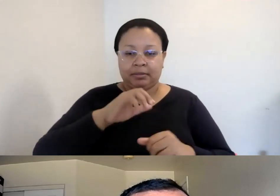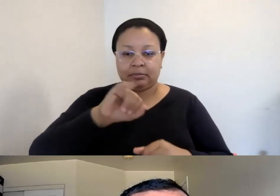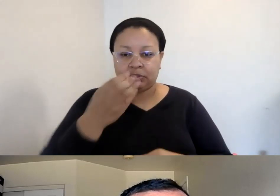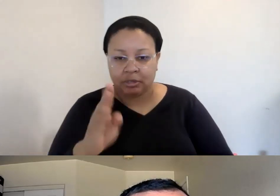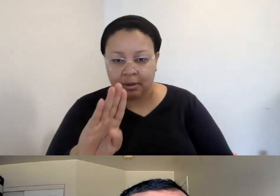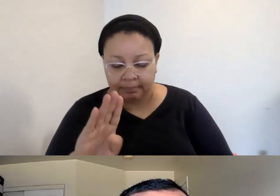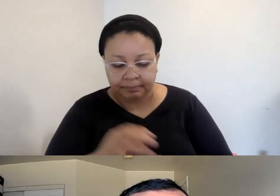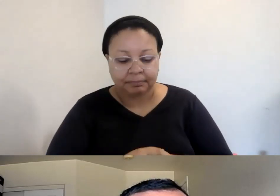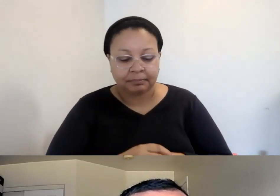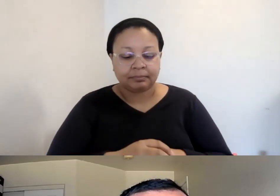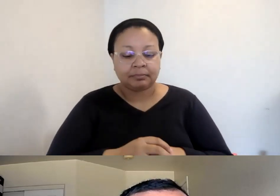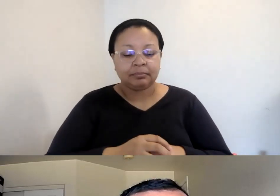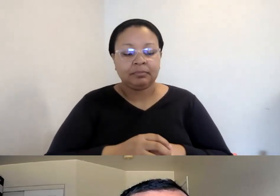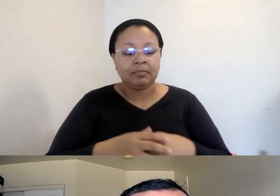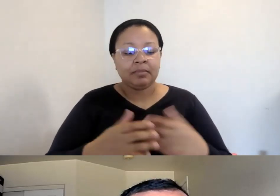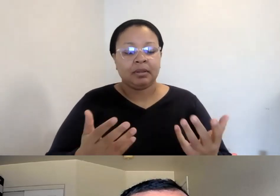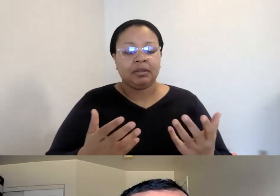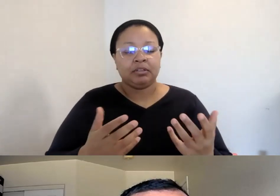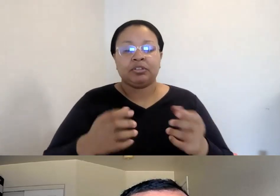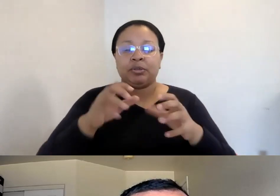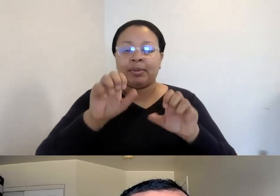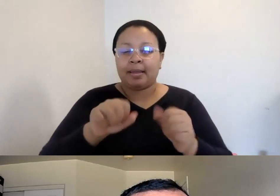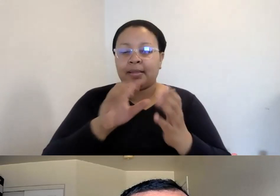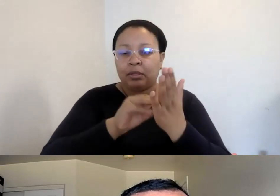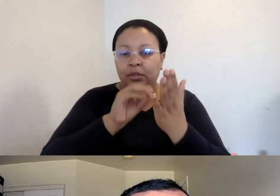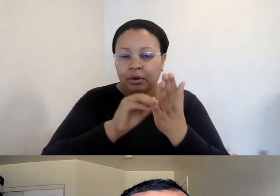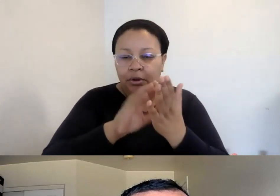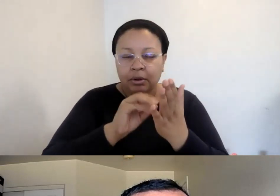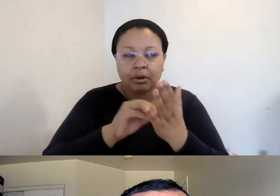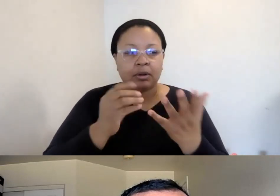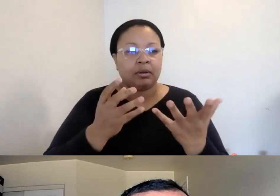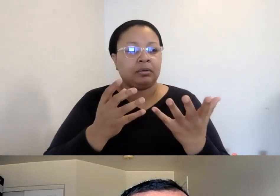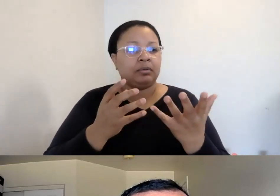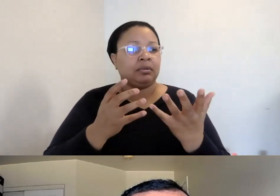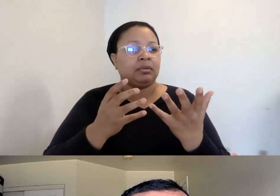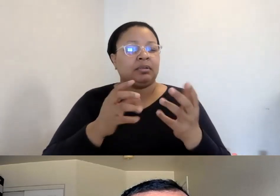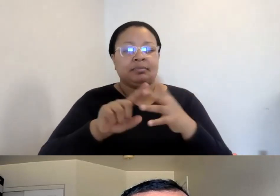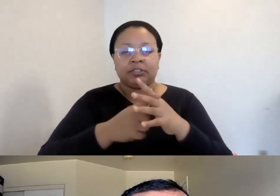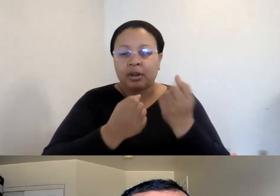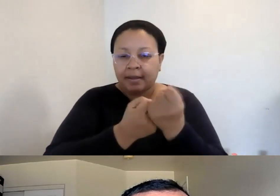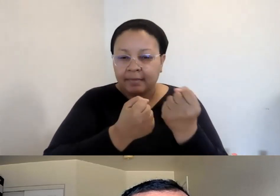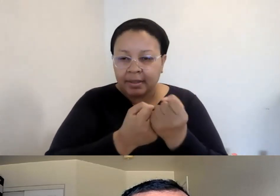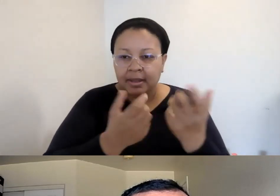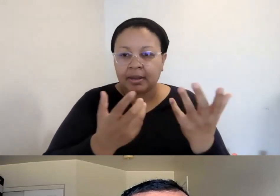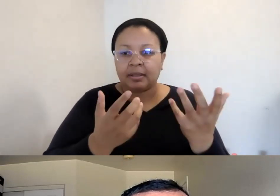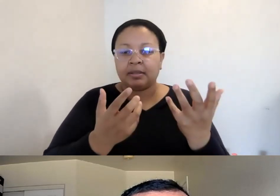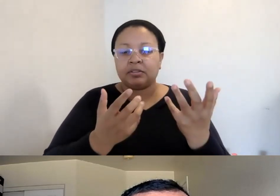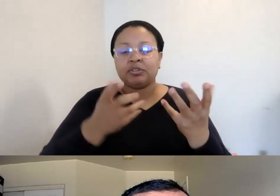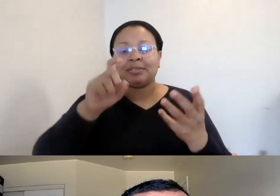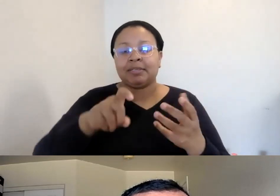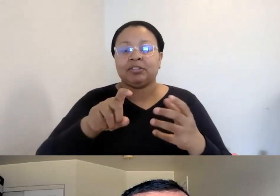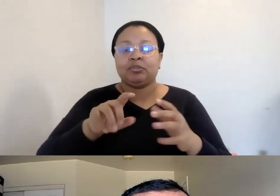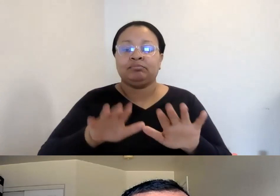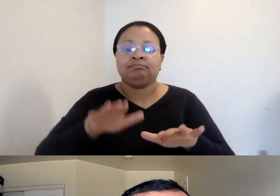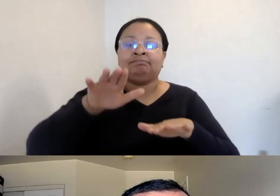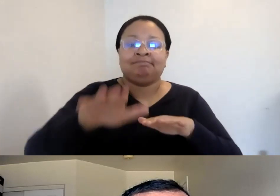learn about more issues within the disability. You can start advocating on behalf of those as well. So as long as you get your foot in the door, you're on your way,